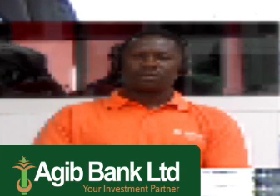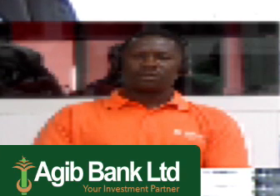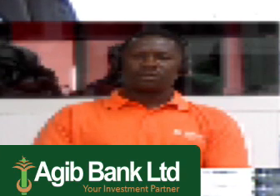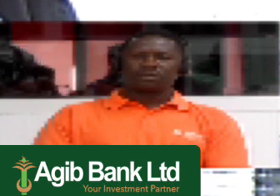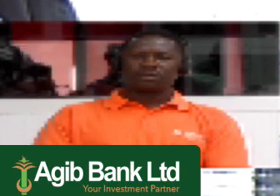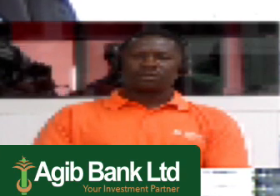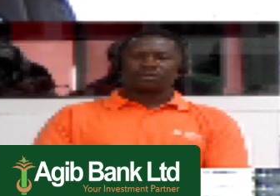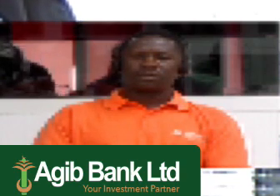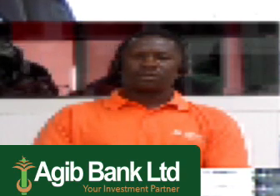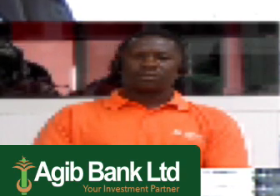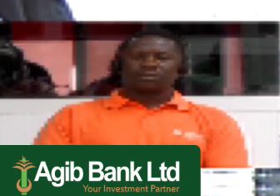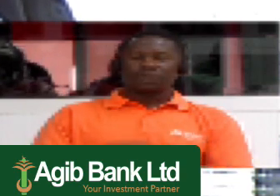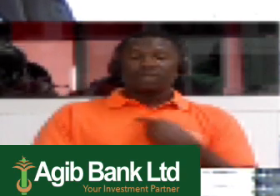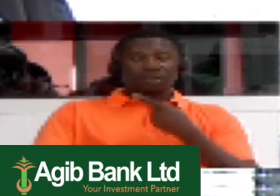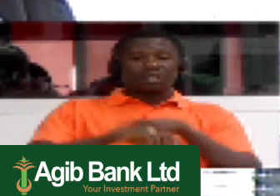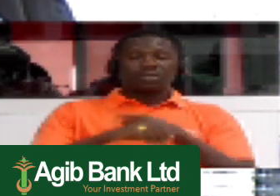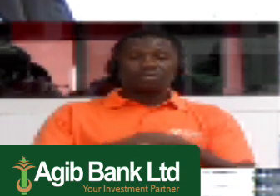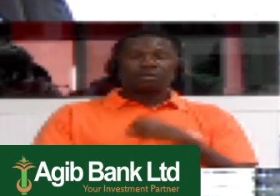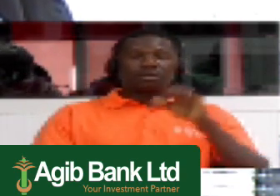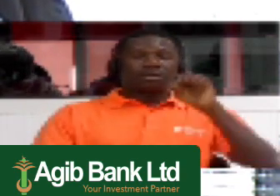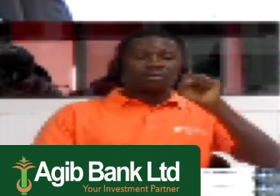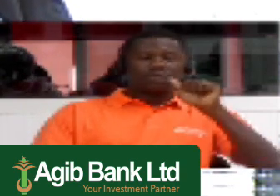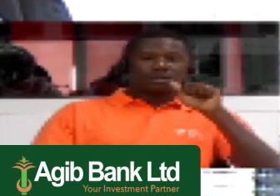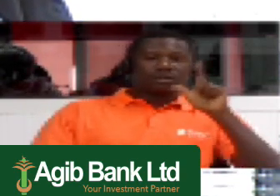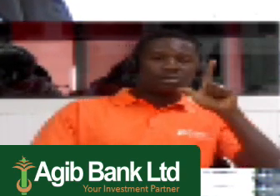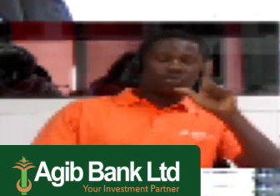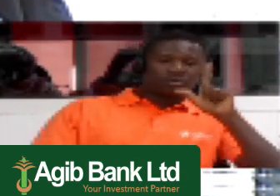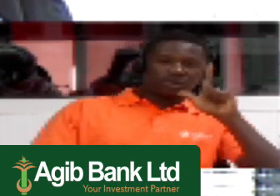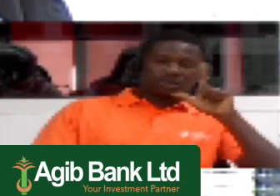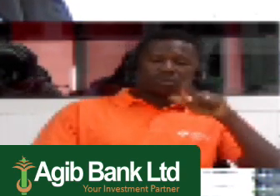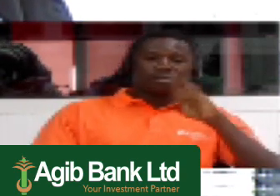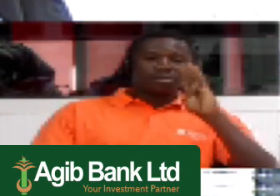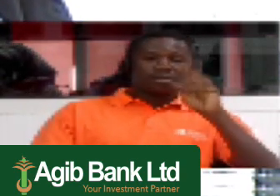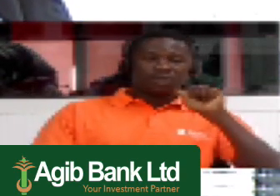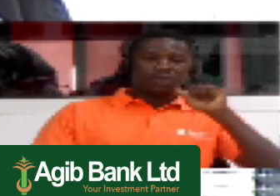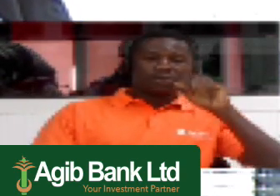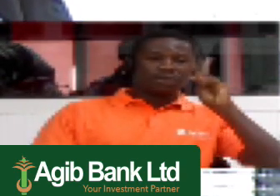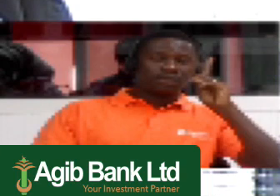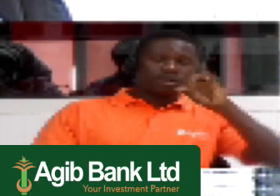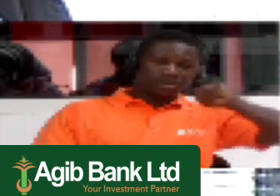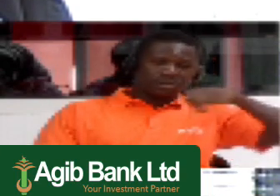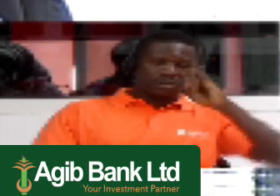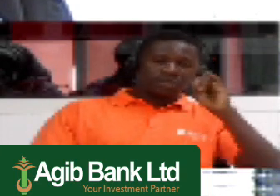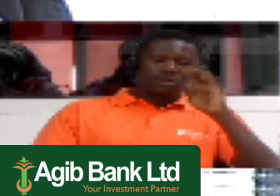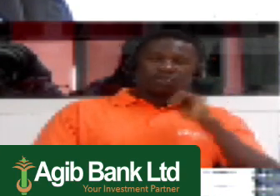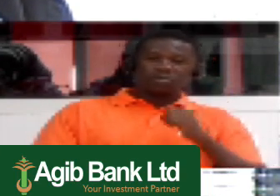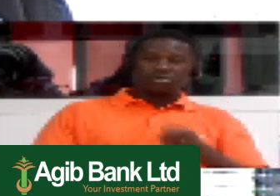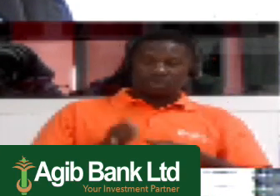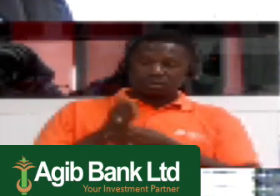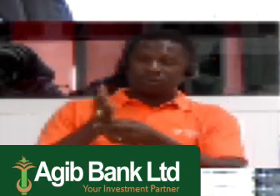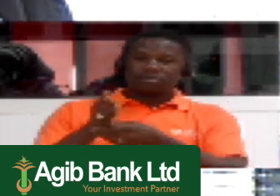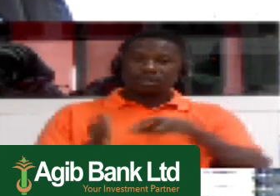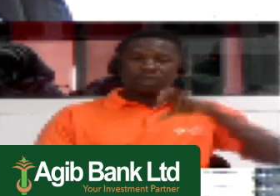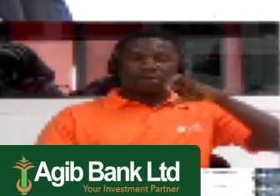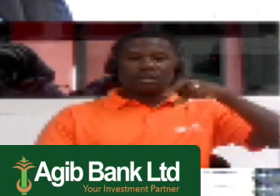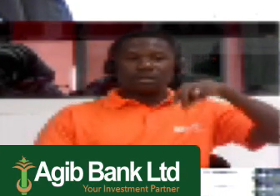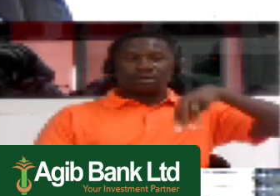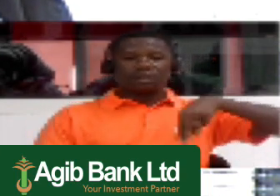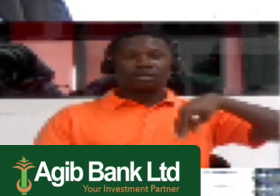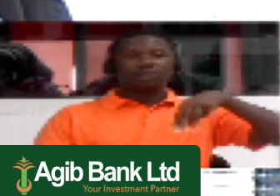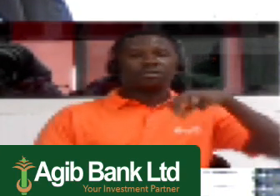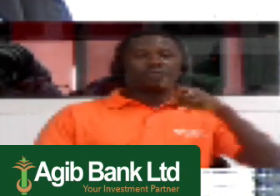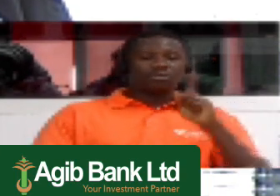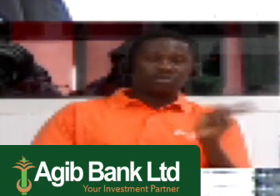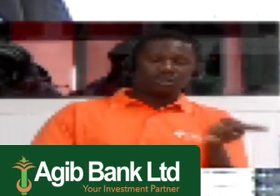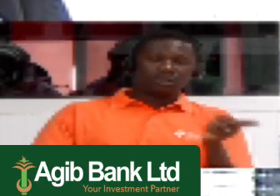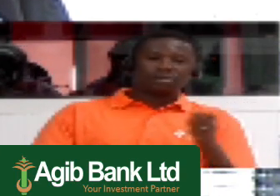commander RNG. At that time, Saul Badjie was the commander of the RNG. Republican National Guard.